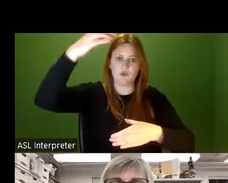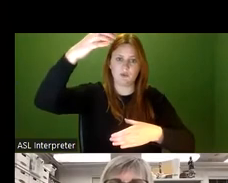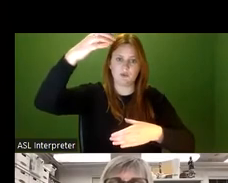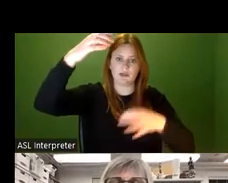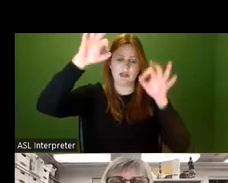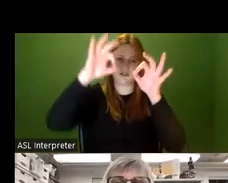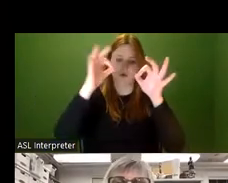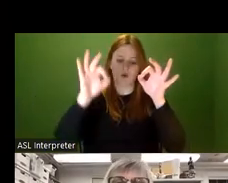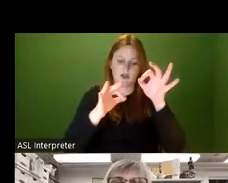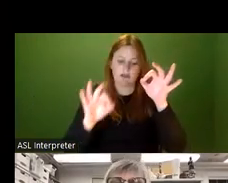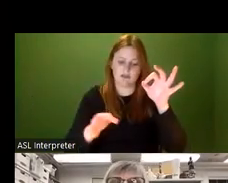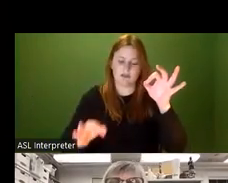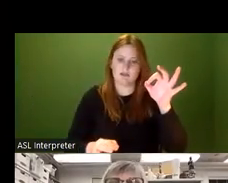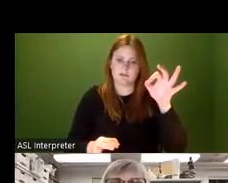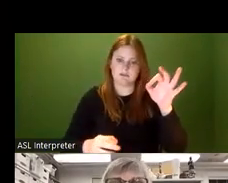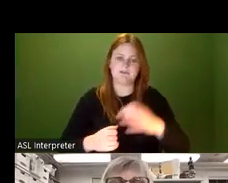tube, and then